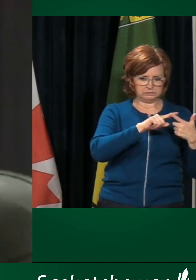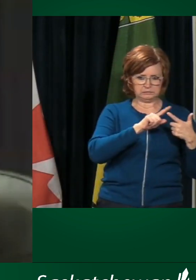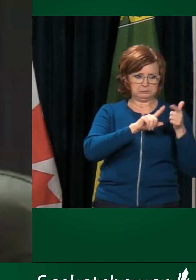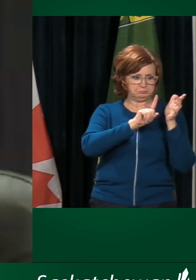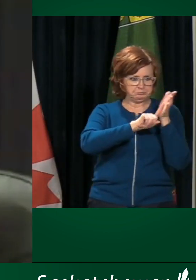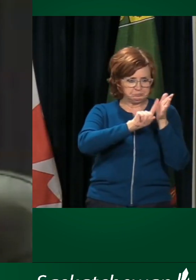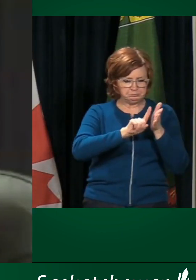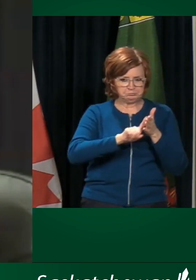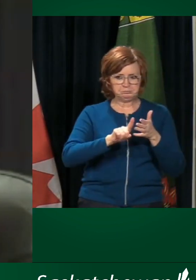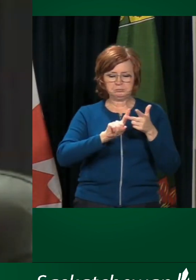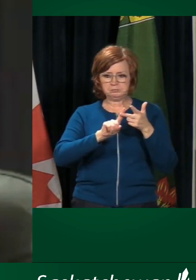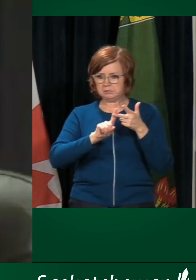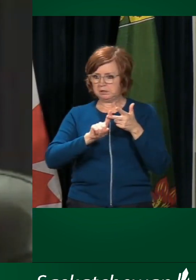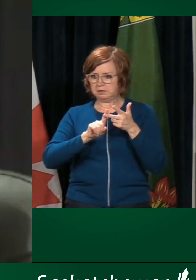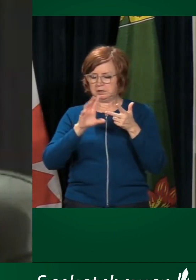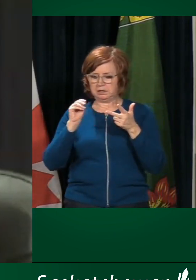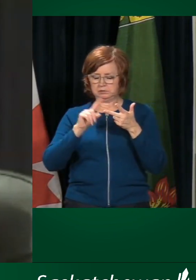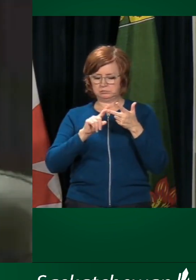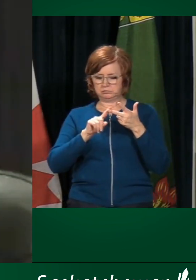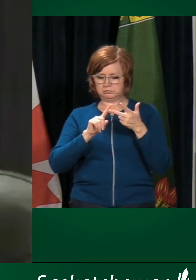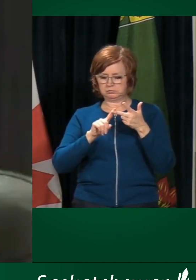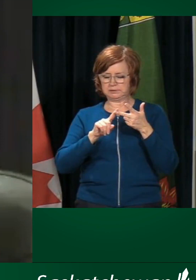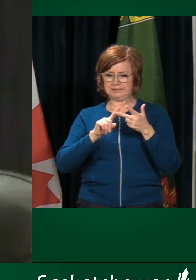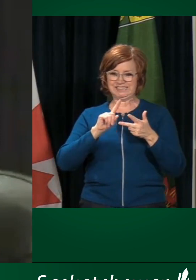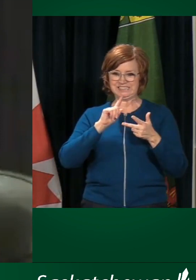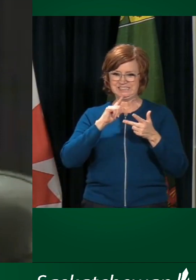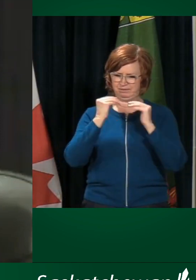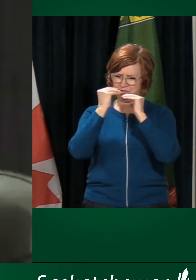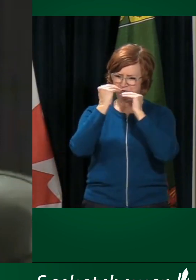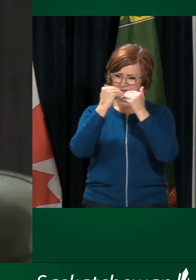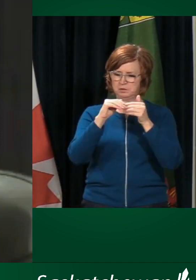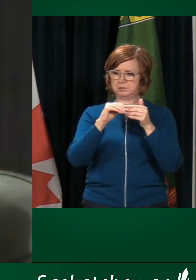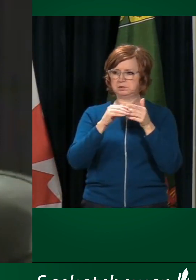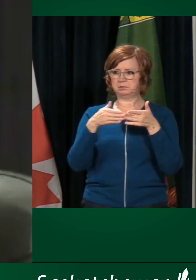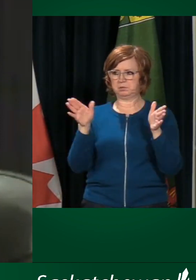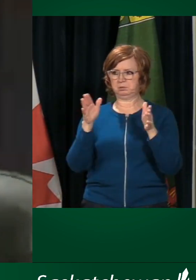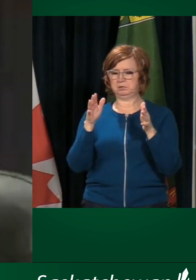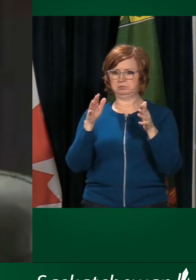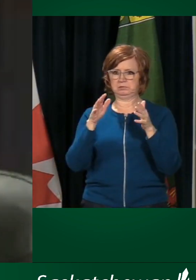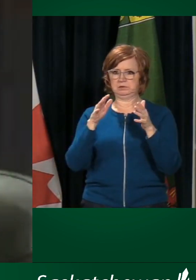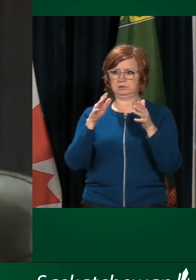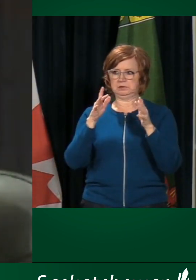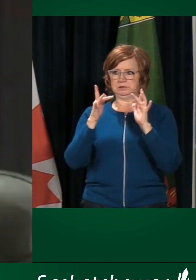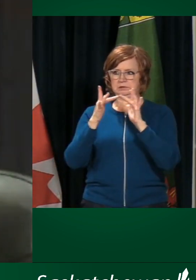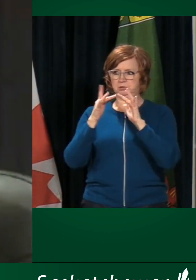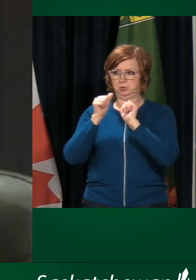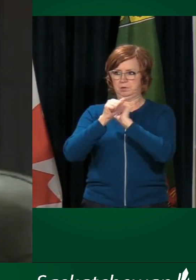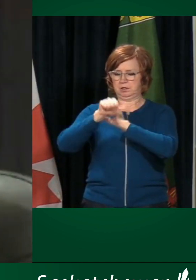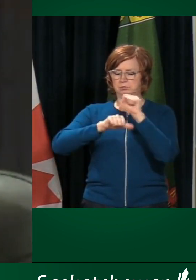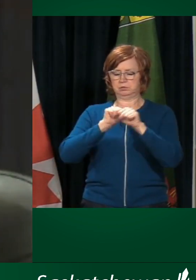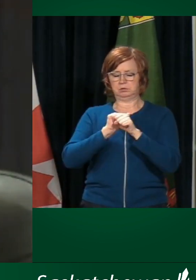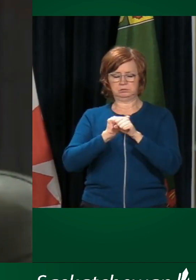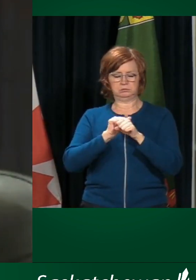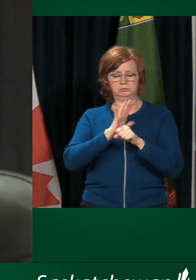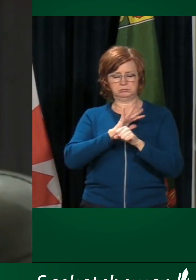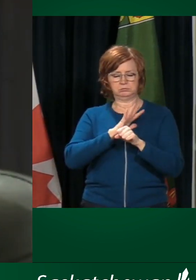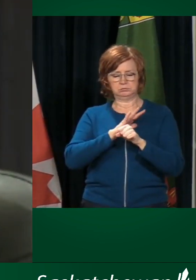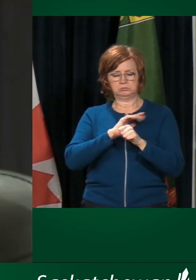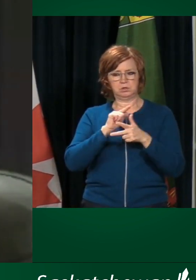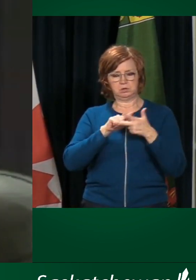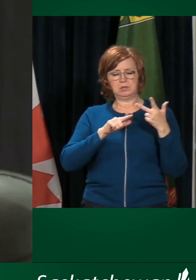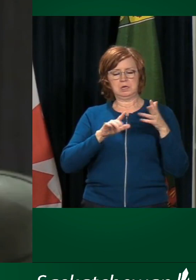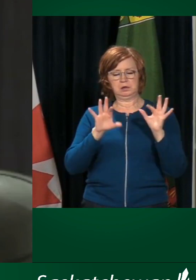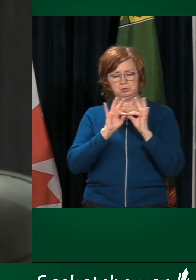stool, whether it's testing, contact tracing, and now, of course, our severe restrictions around public health. To me, it's really